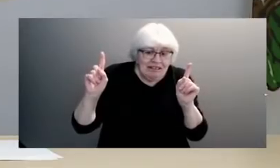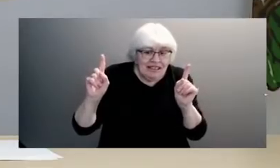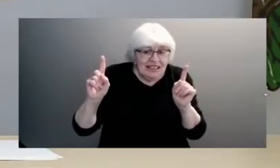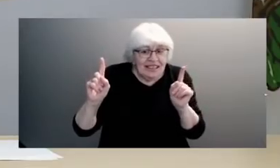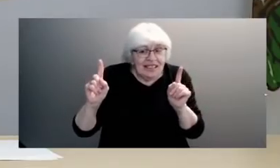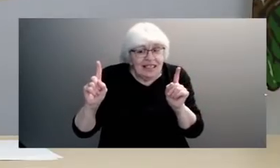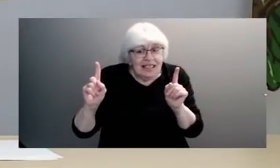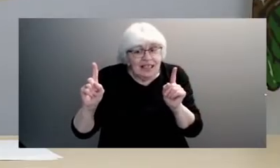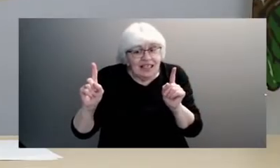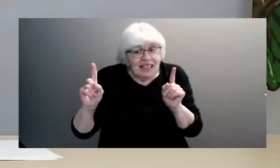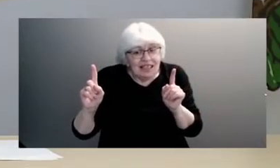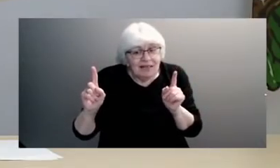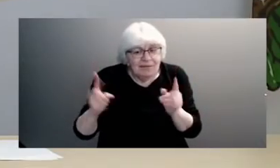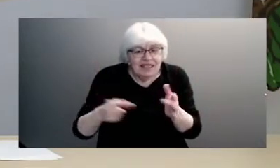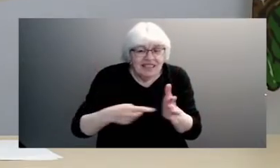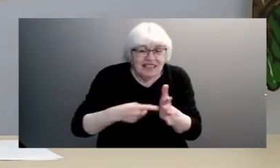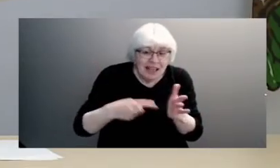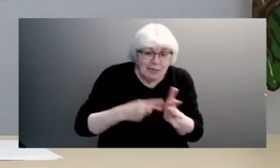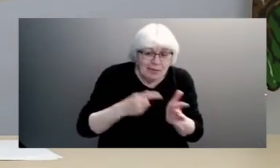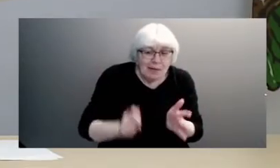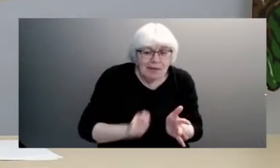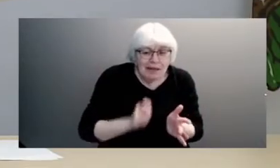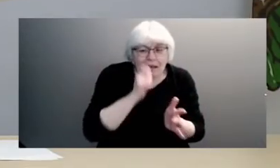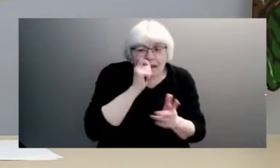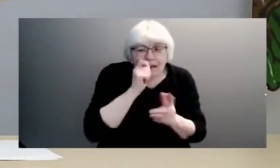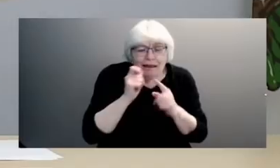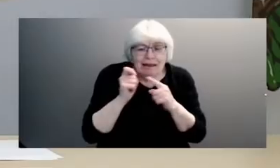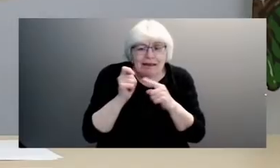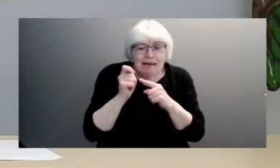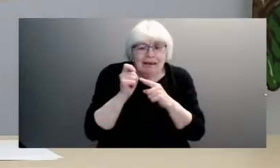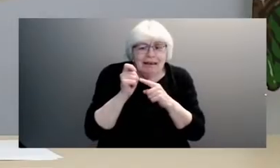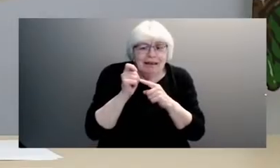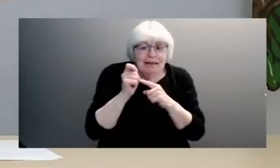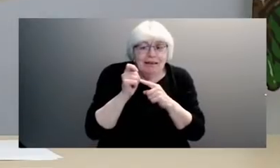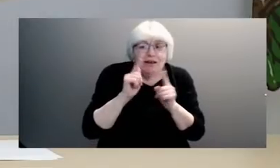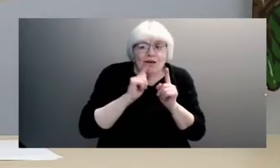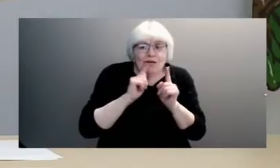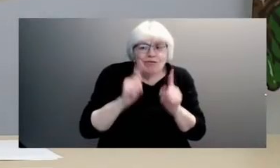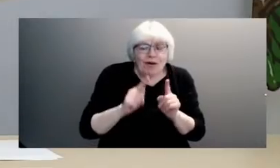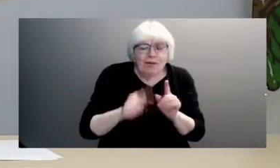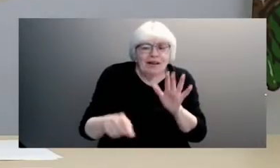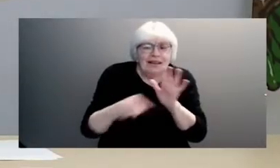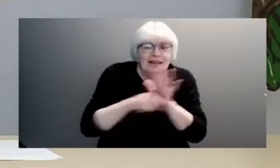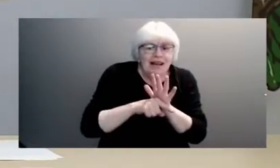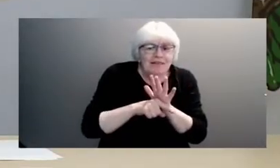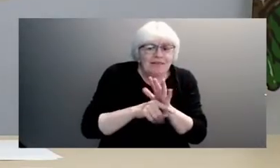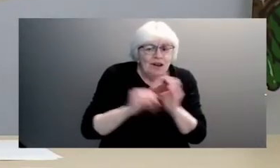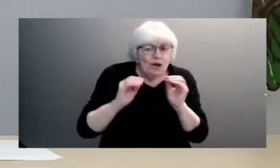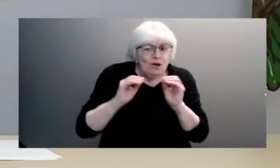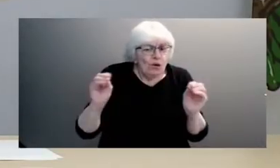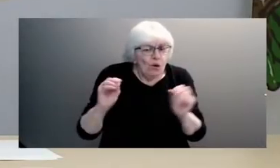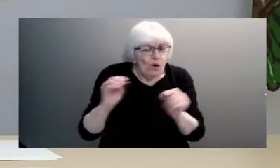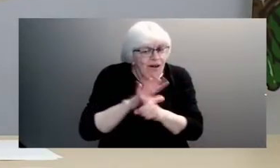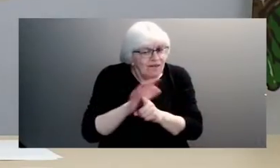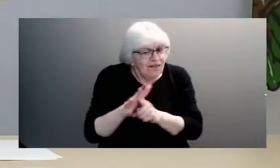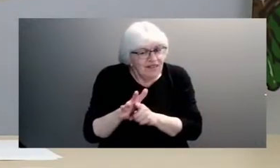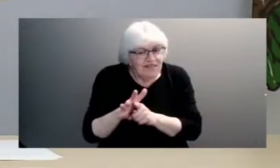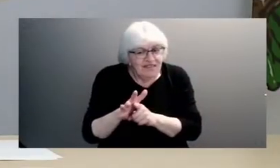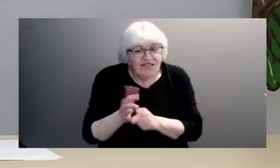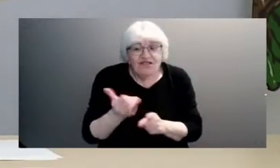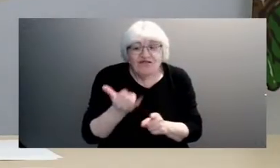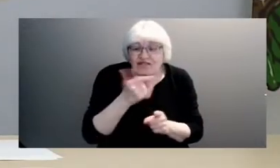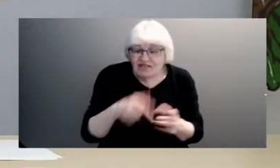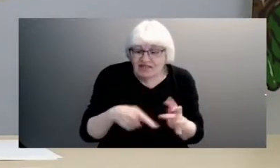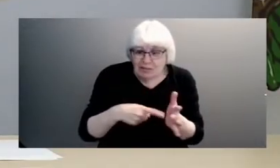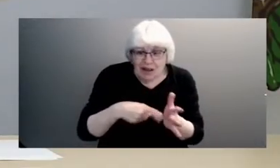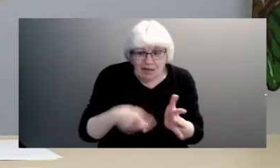wrong. So I think there are limitations. I think they can be really an important adjunct to our testing, and